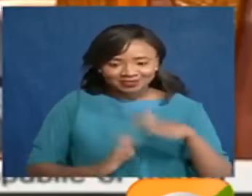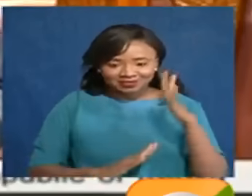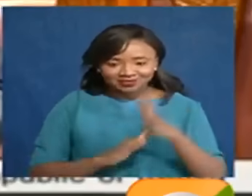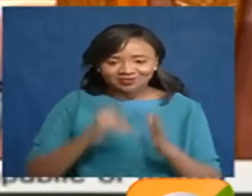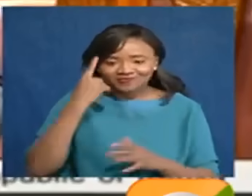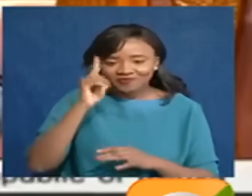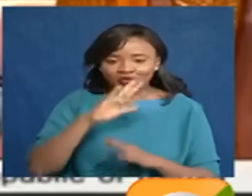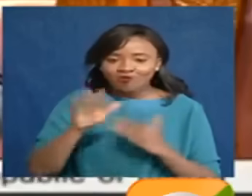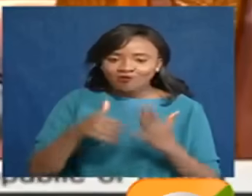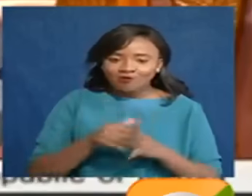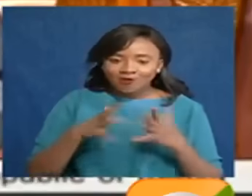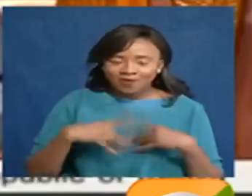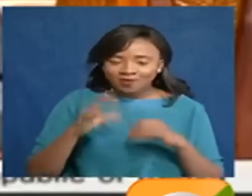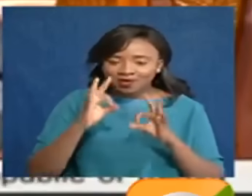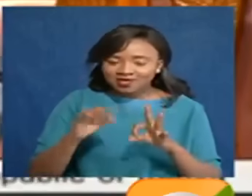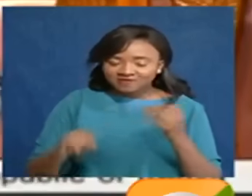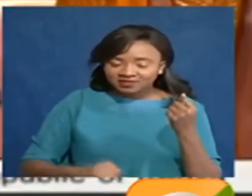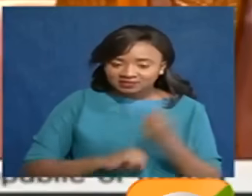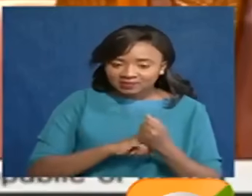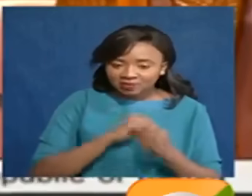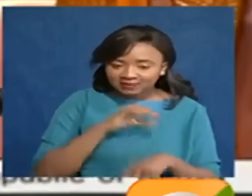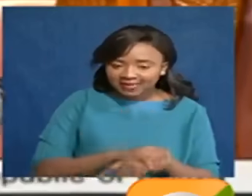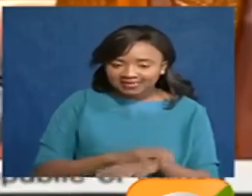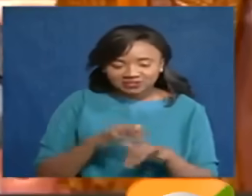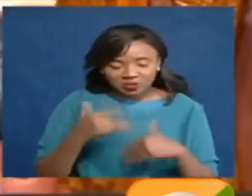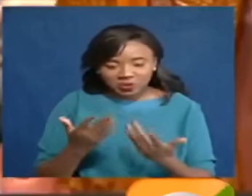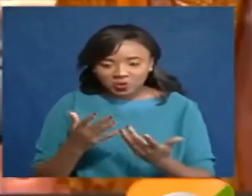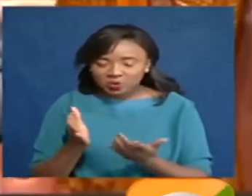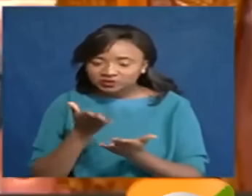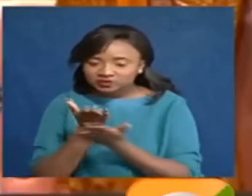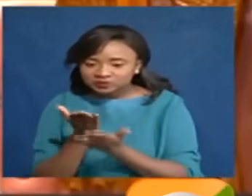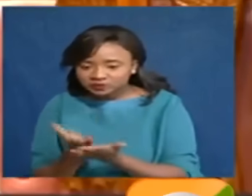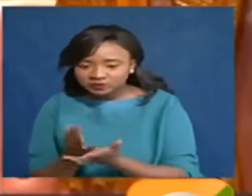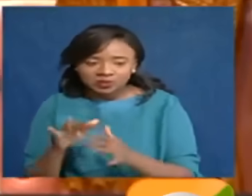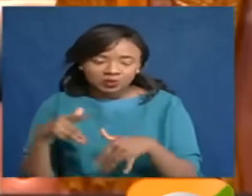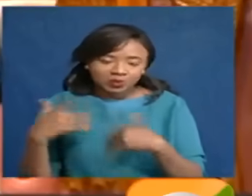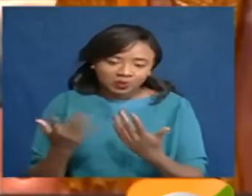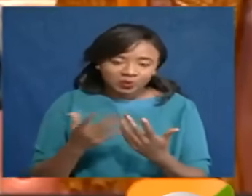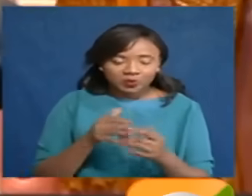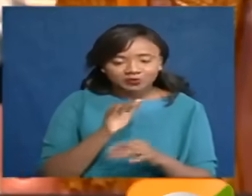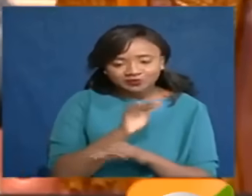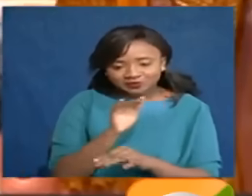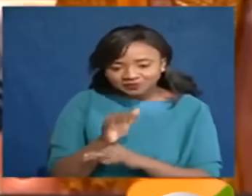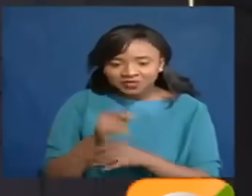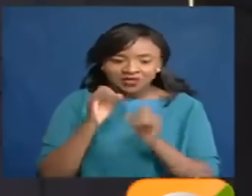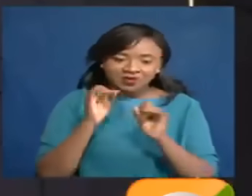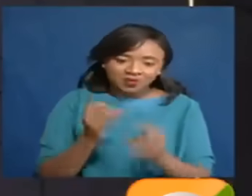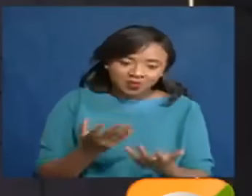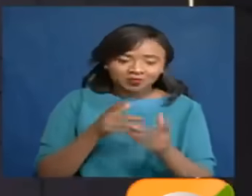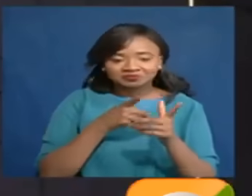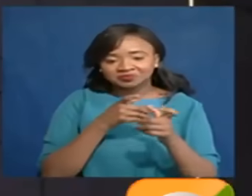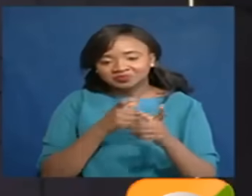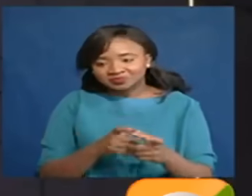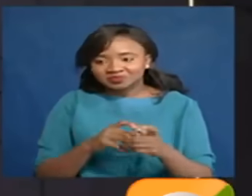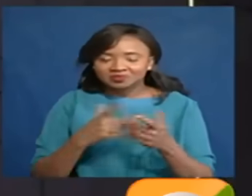in the form of support or encouragement, suggestion or proposal, criticism or protest. The